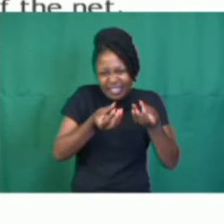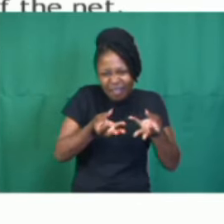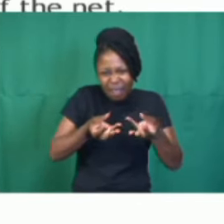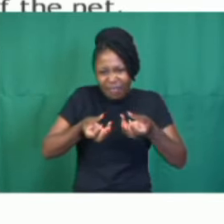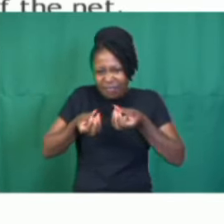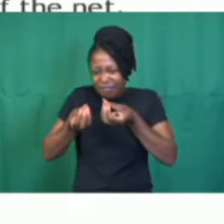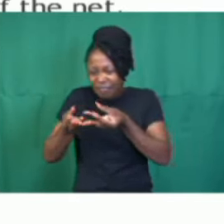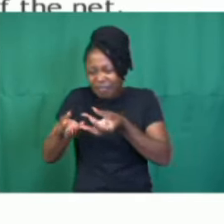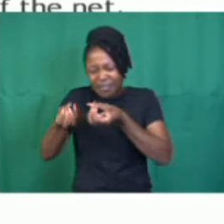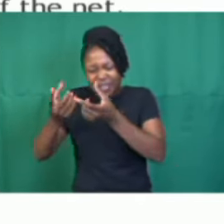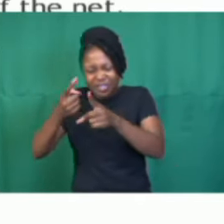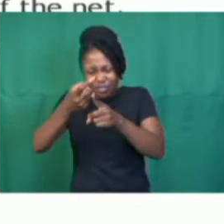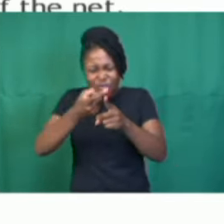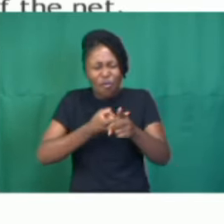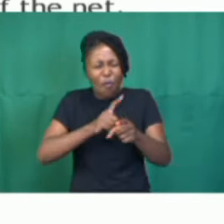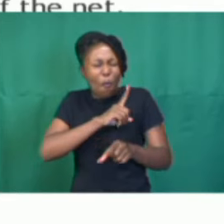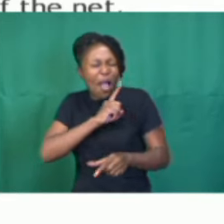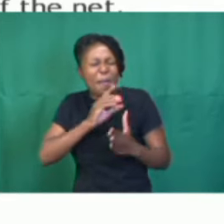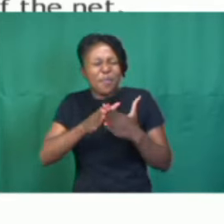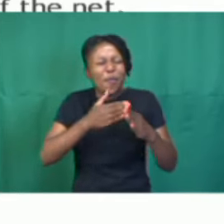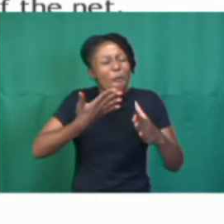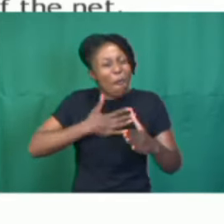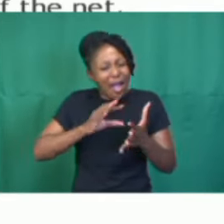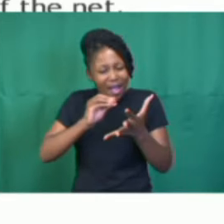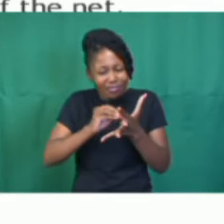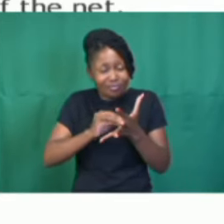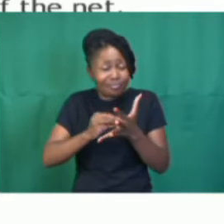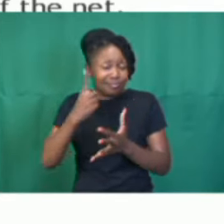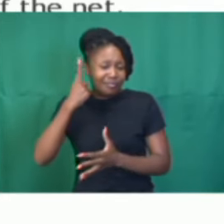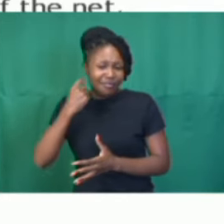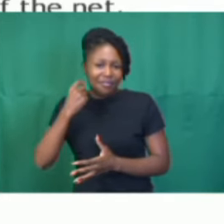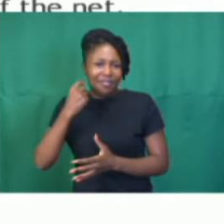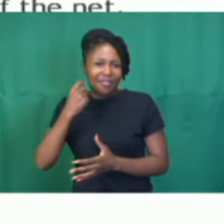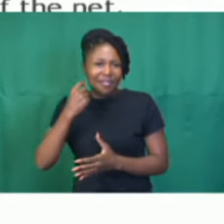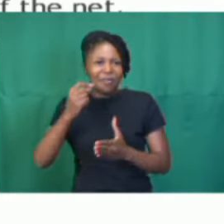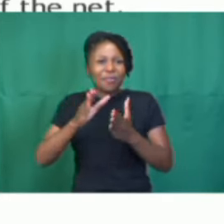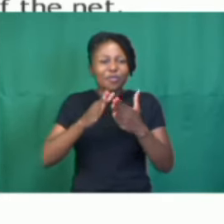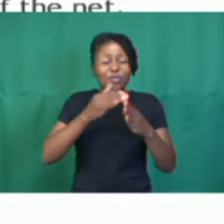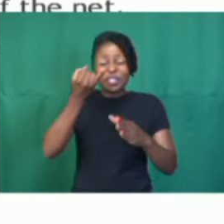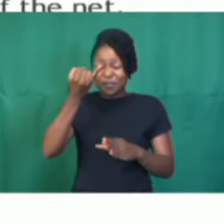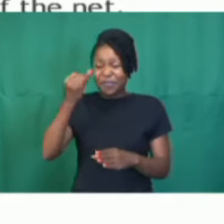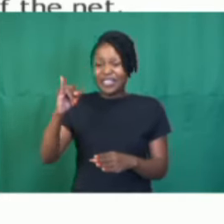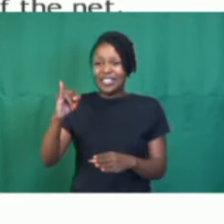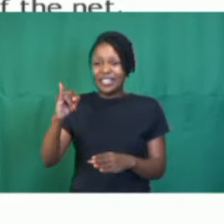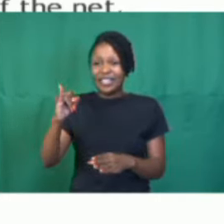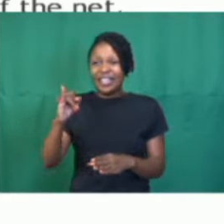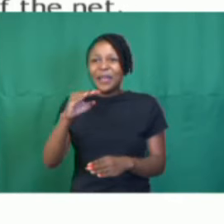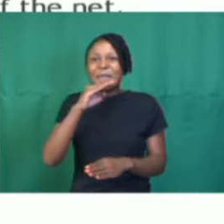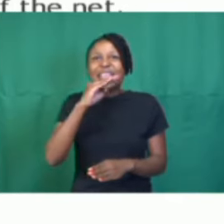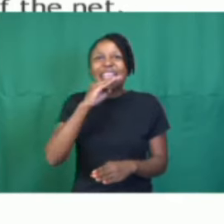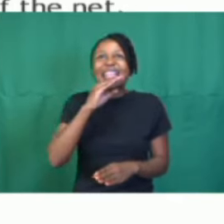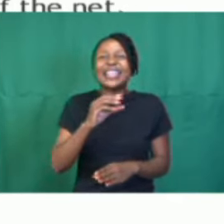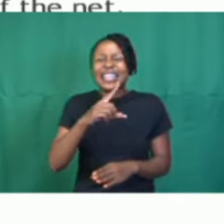to maintain that interest which was created in the beginning. That is called